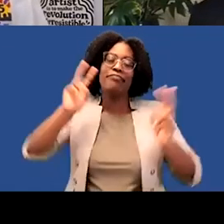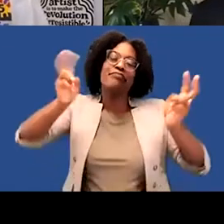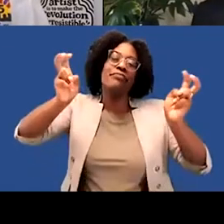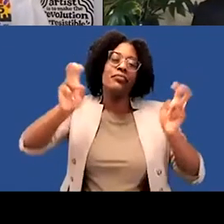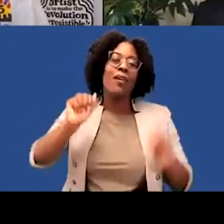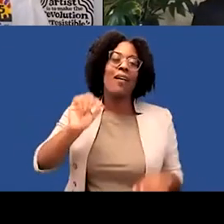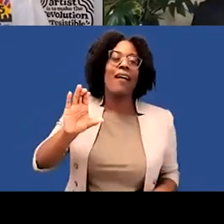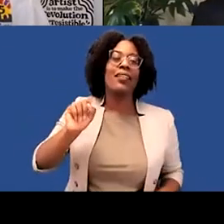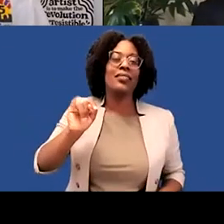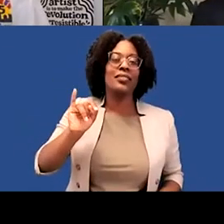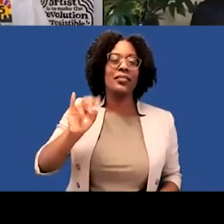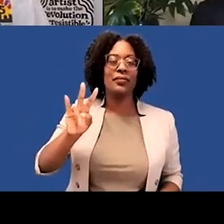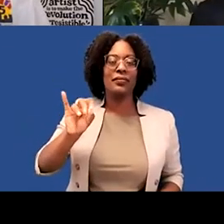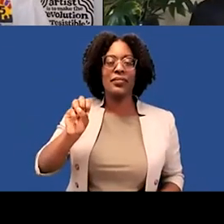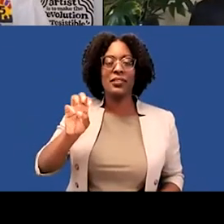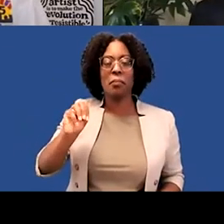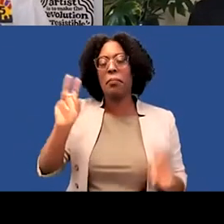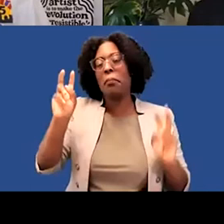because